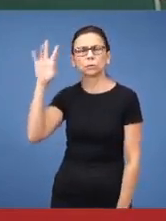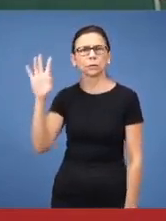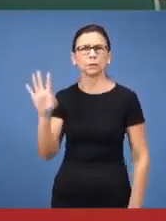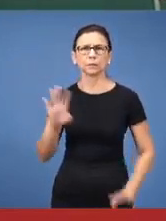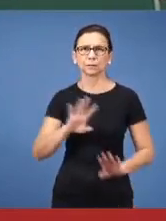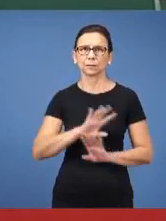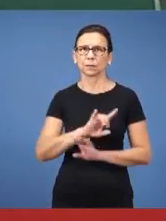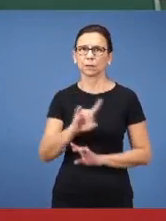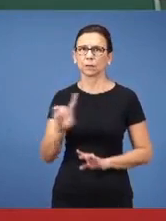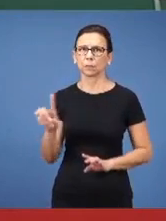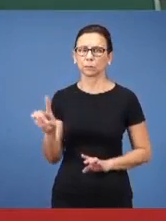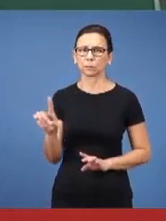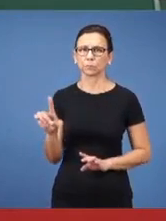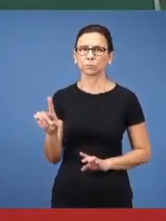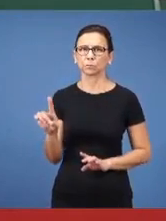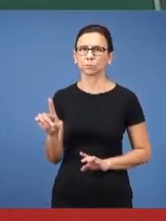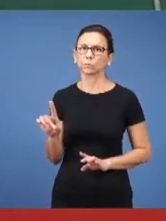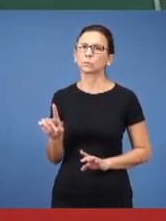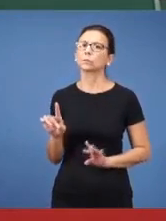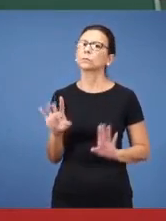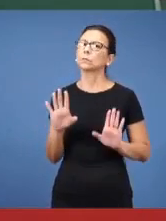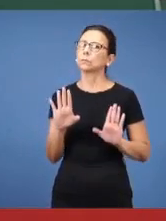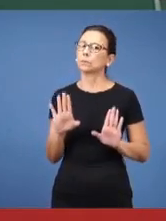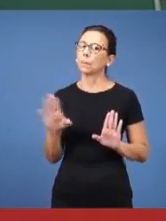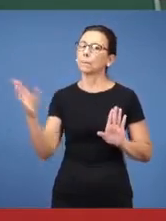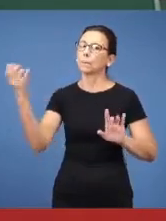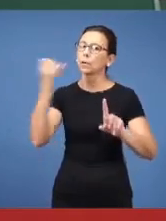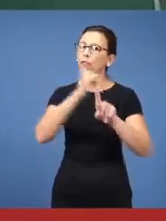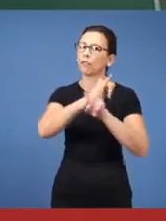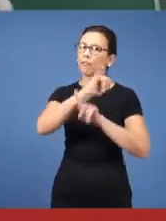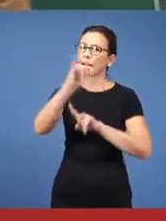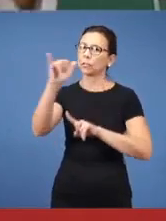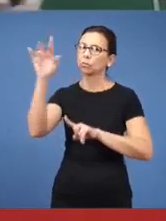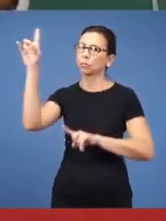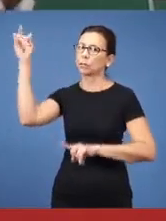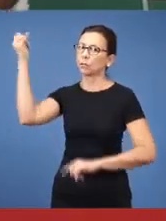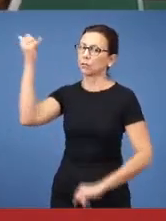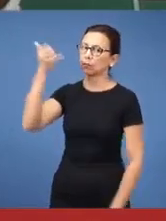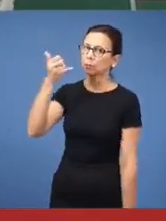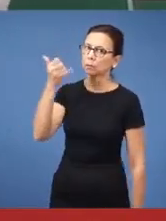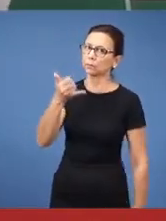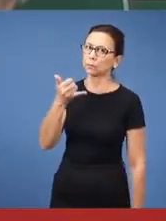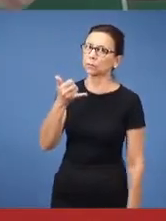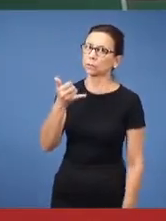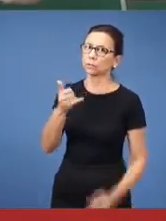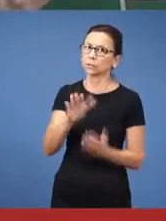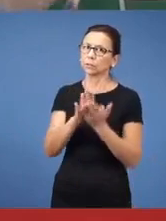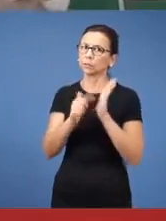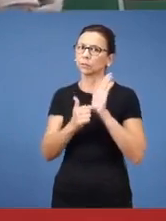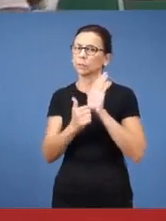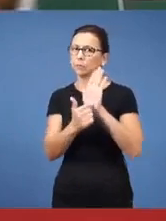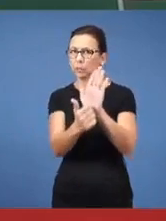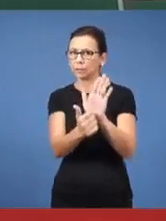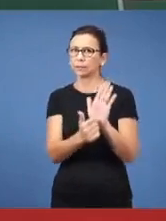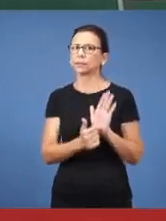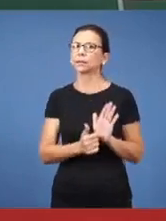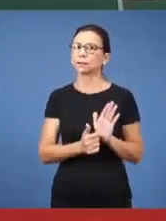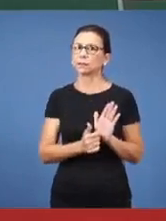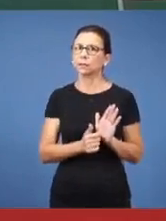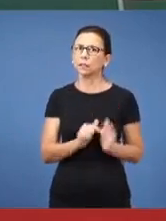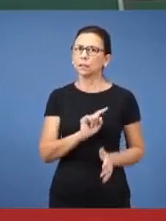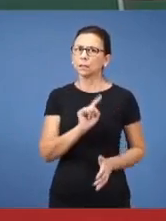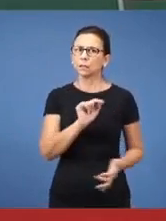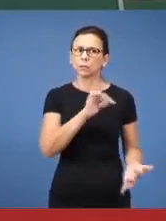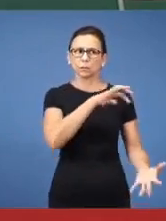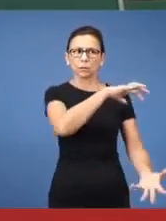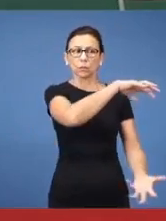Are those simply the signs of the historical events? No, not simply that. Also the prophetic moments, events. It's